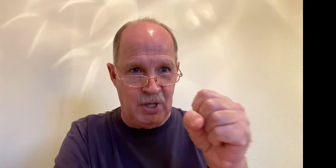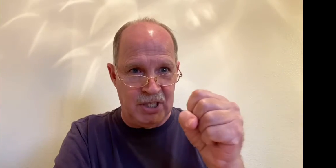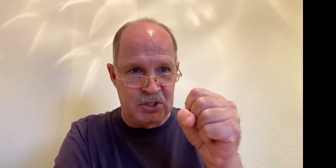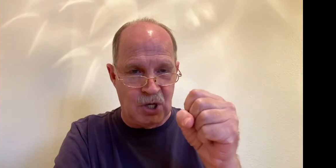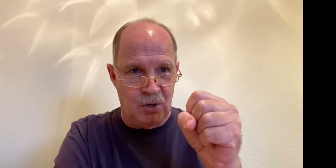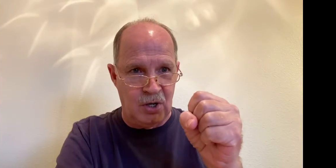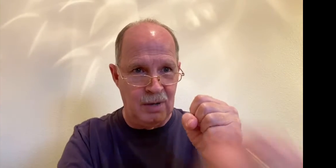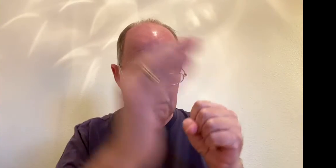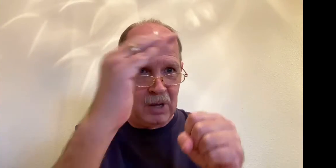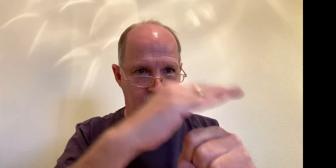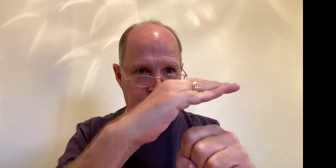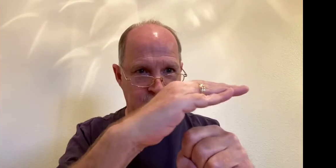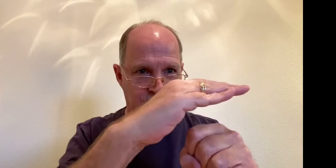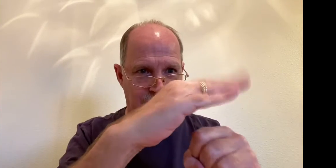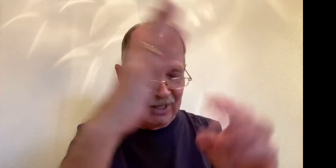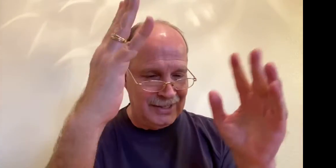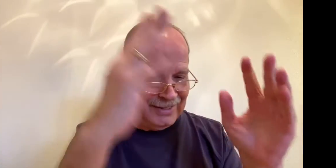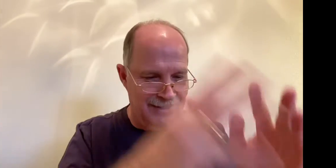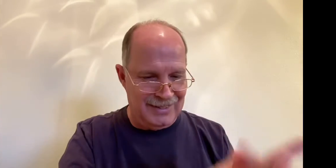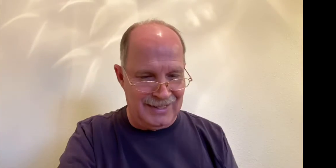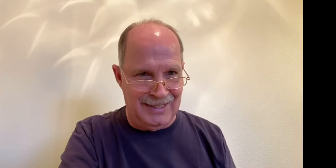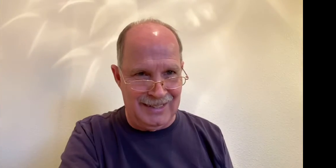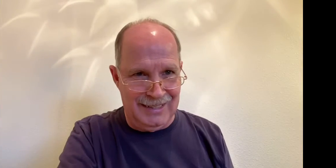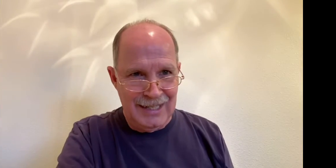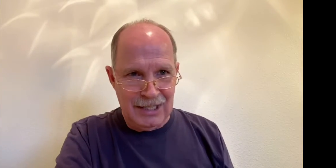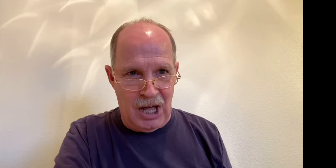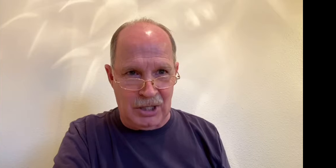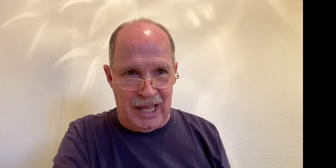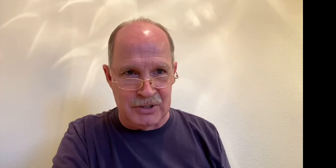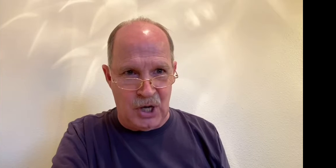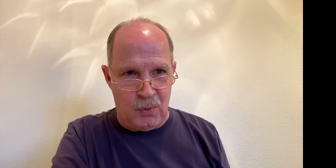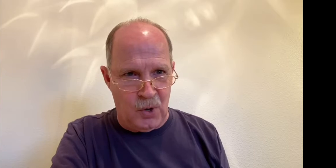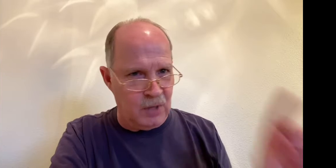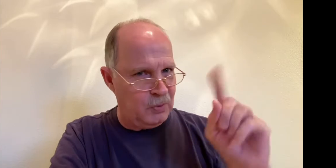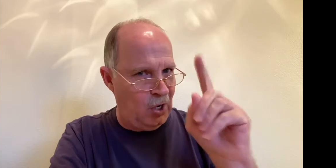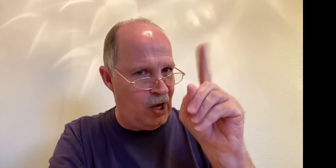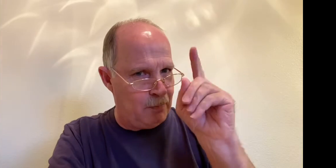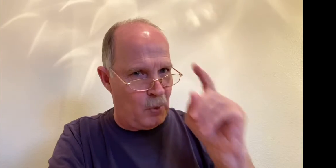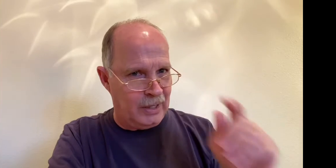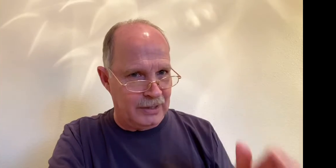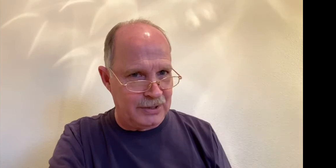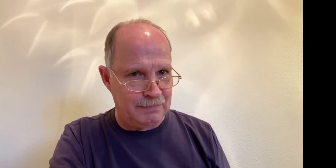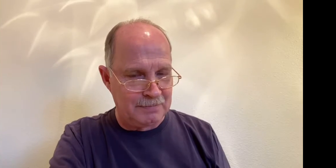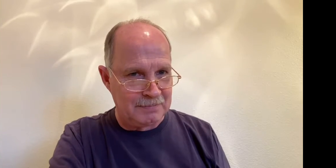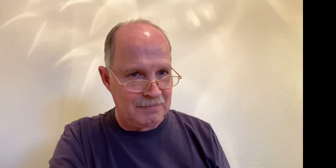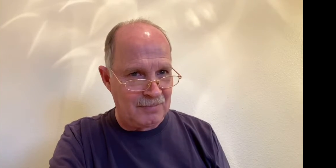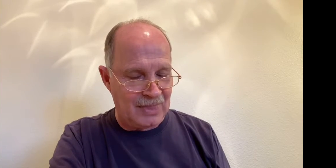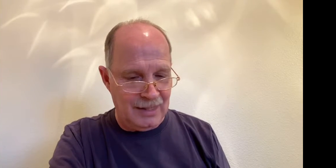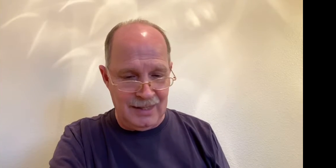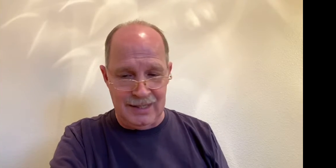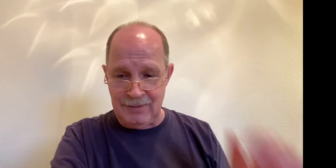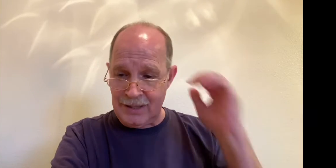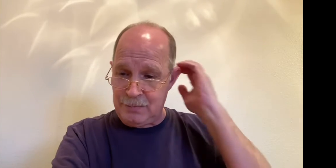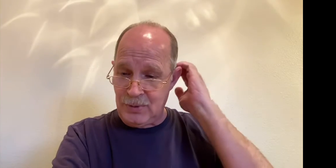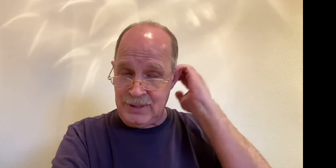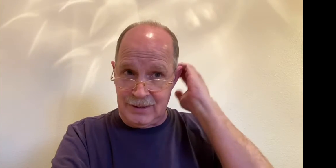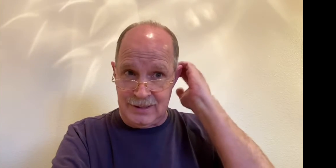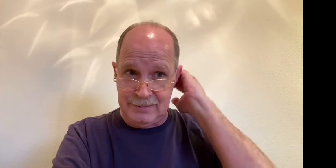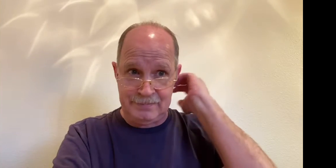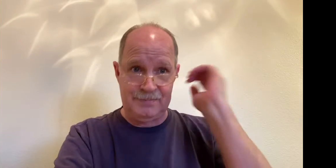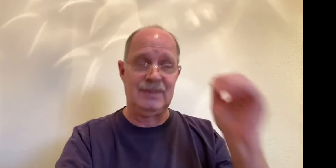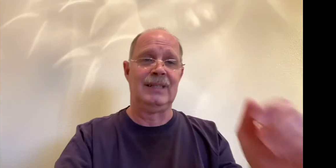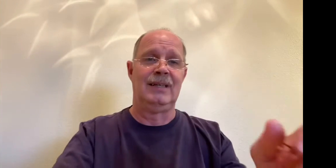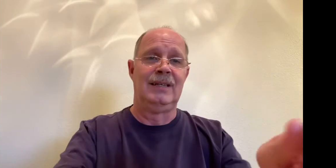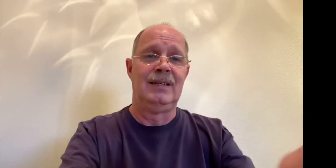More money in solar, block the sun. Lockdowns don't work, but they're not pointless. Yeah, they got a point, all